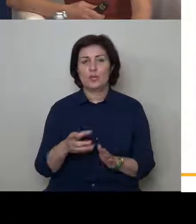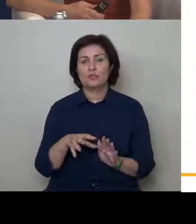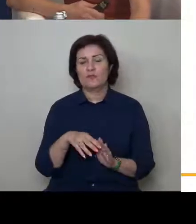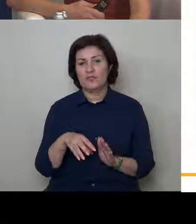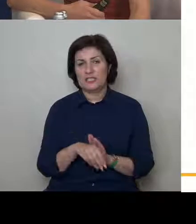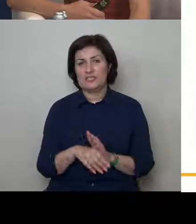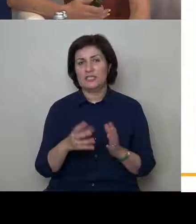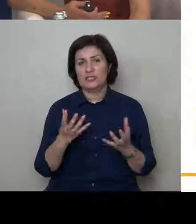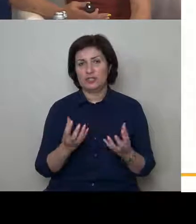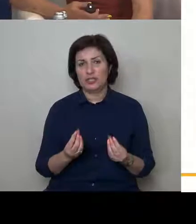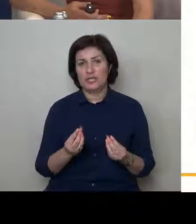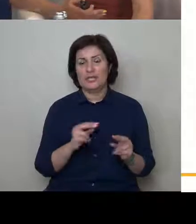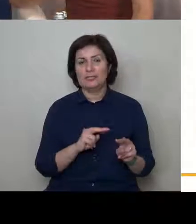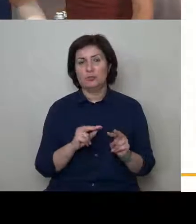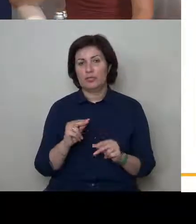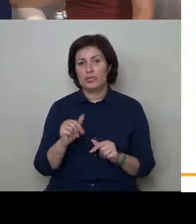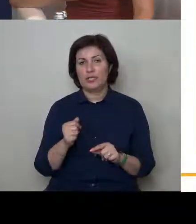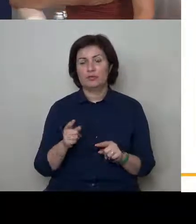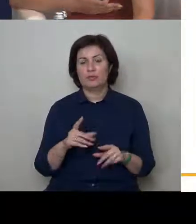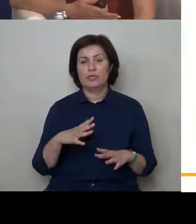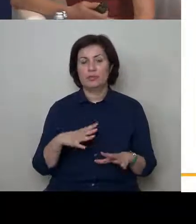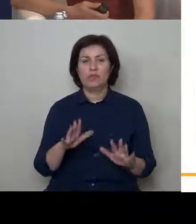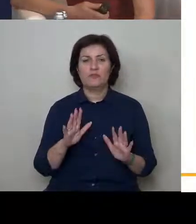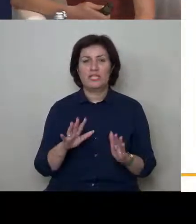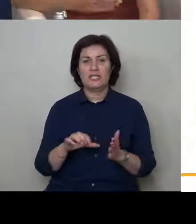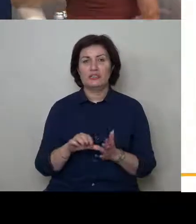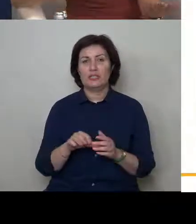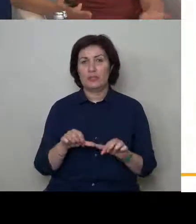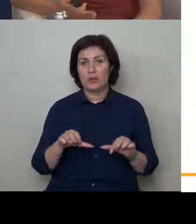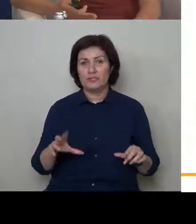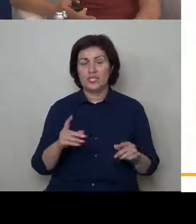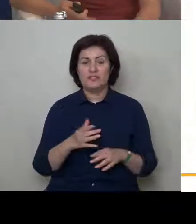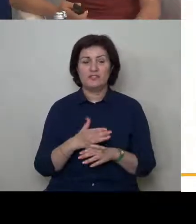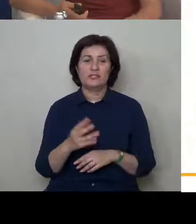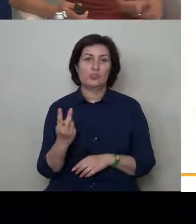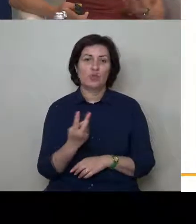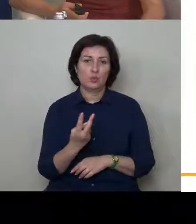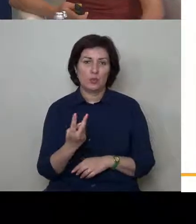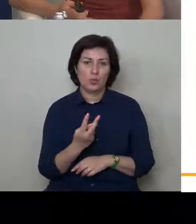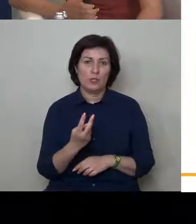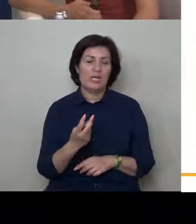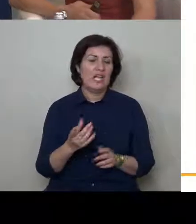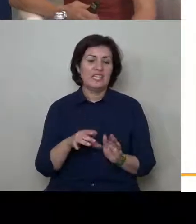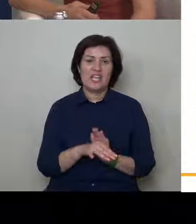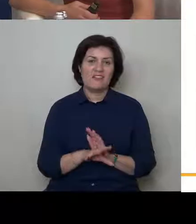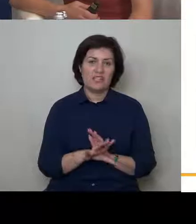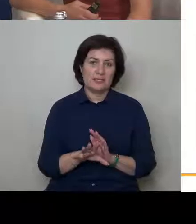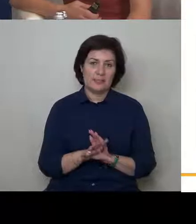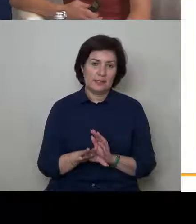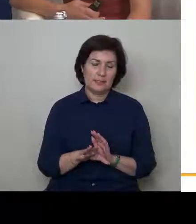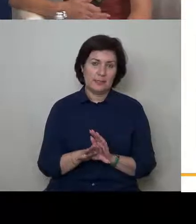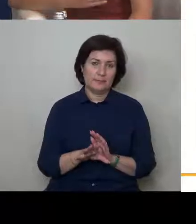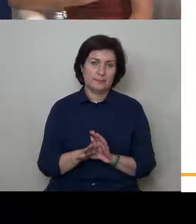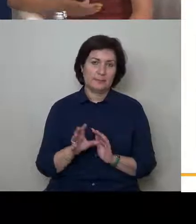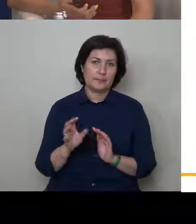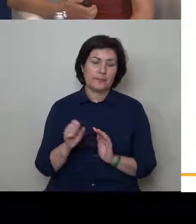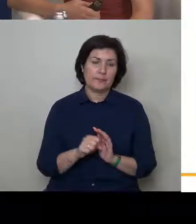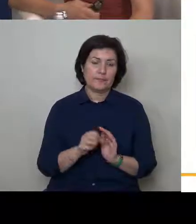amended, then they also introduced observers to the first part so that it would not only deal with commission members, but in the second